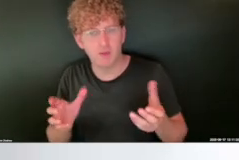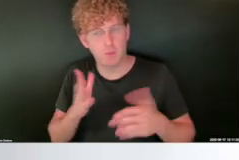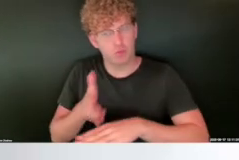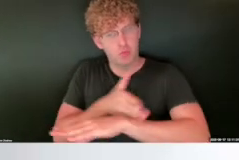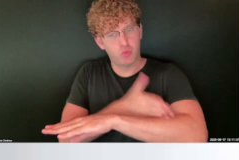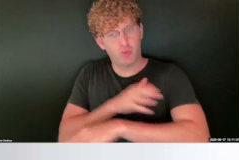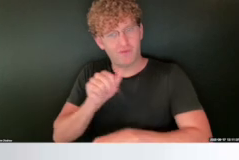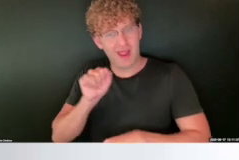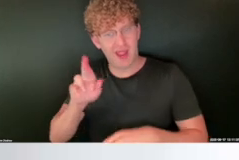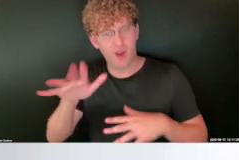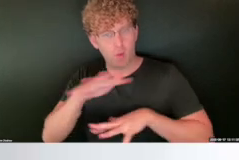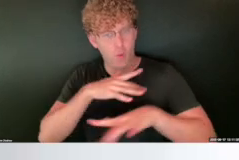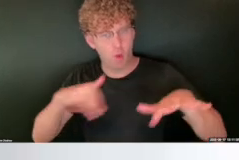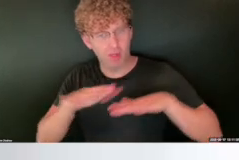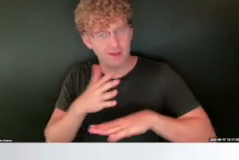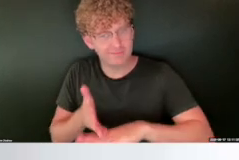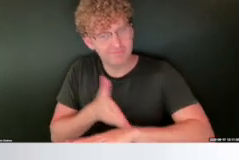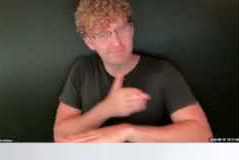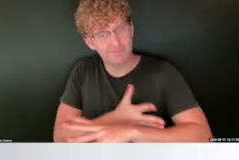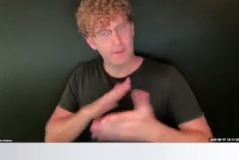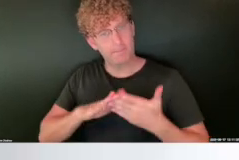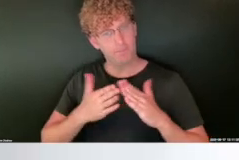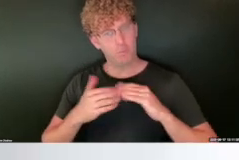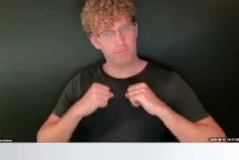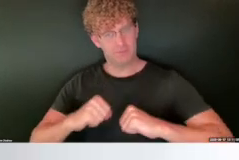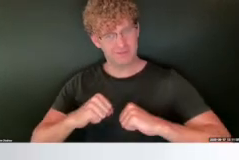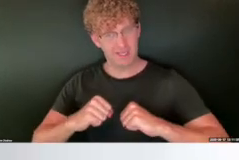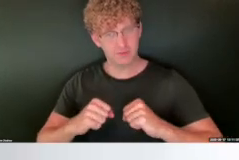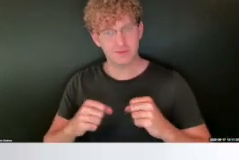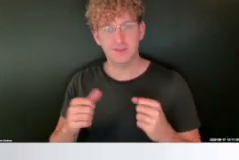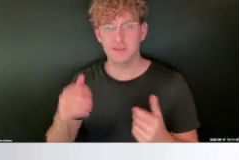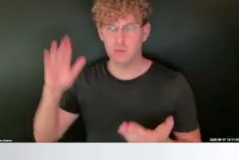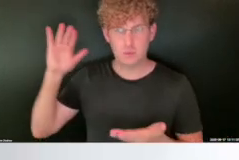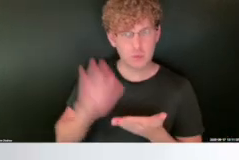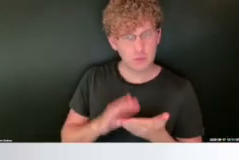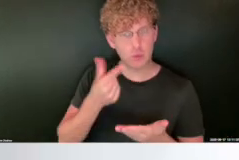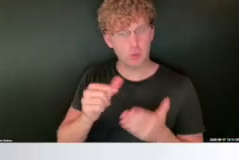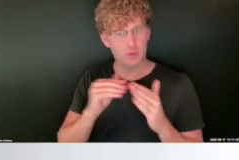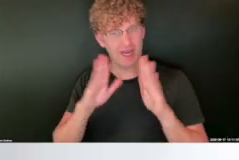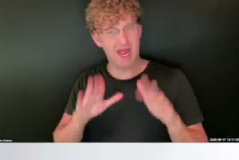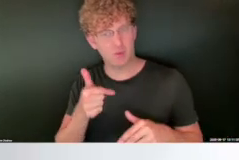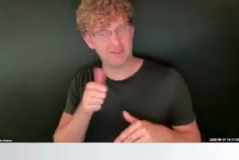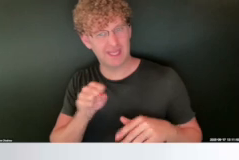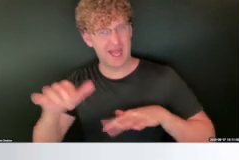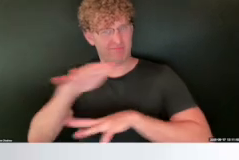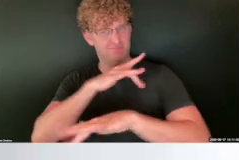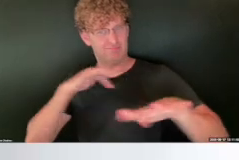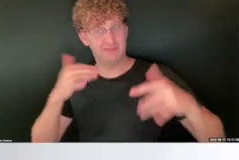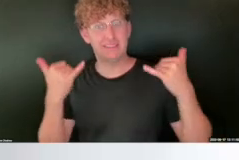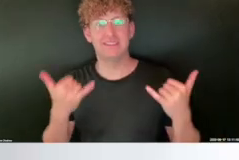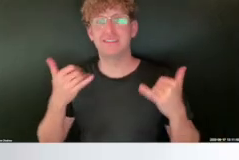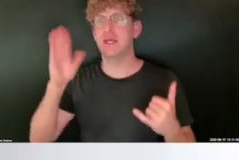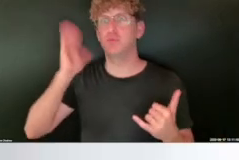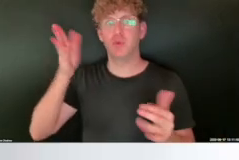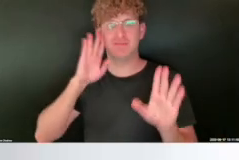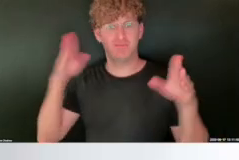presentation focuses on the two programs shown in the dark blue boxes, low carbon transportation and the air quality